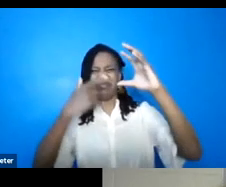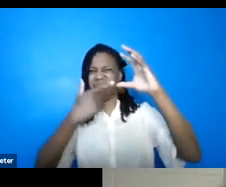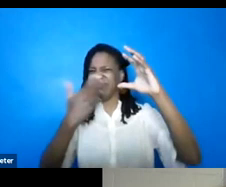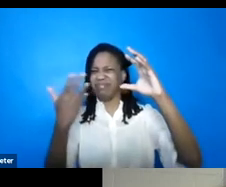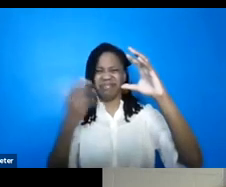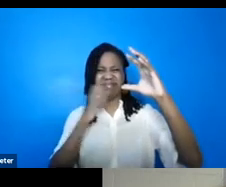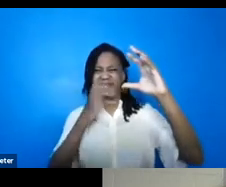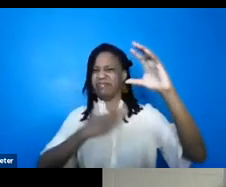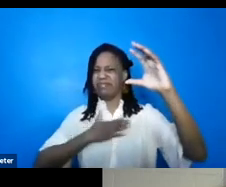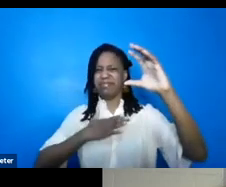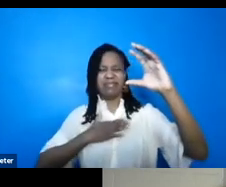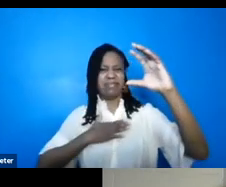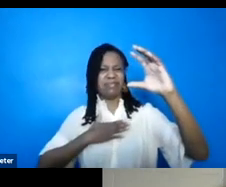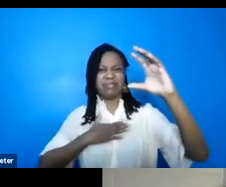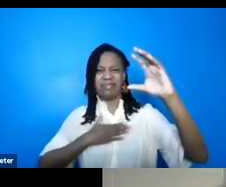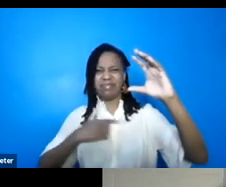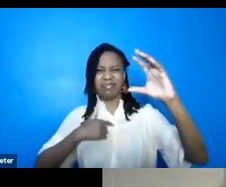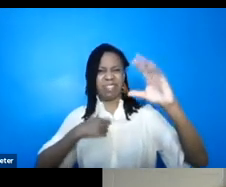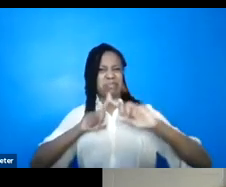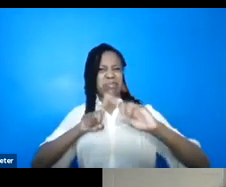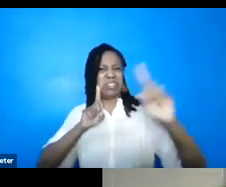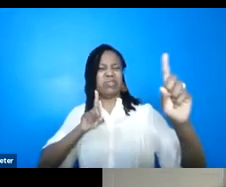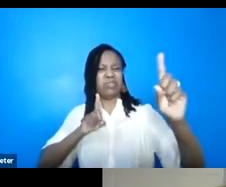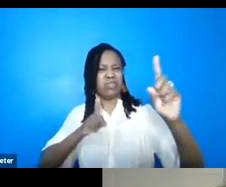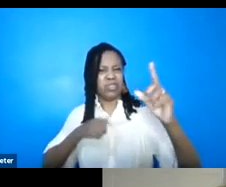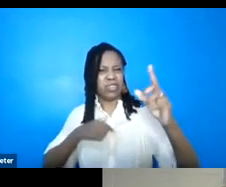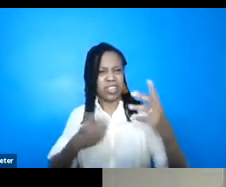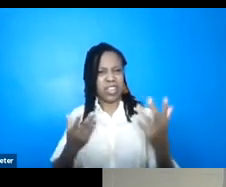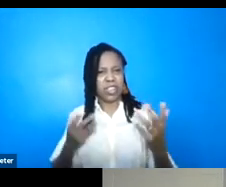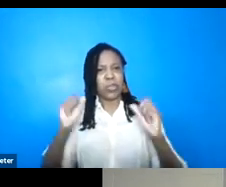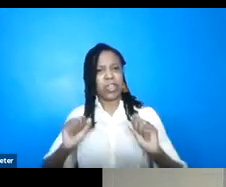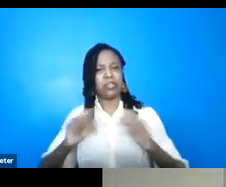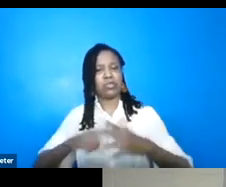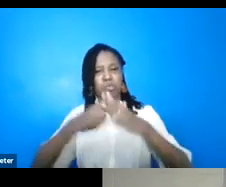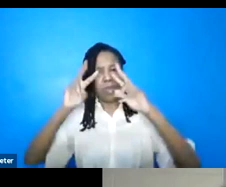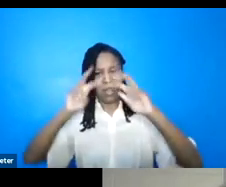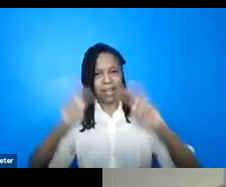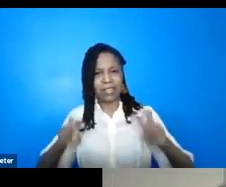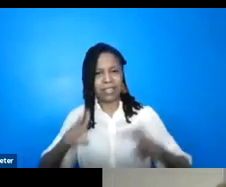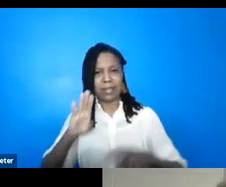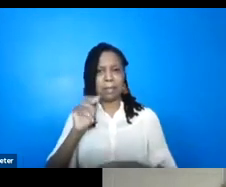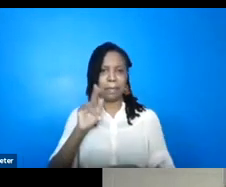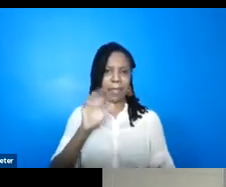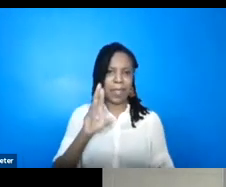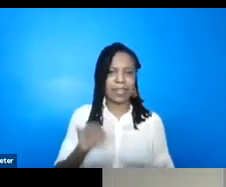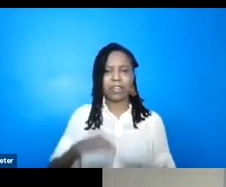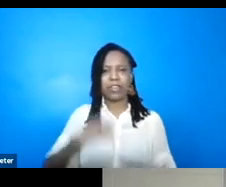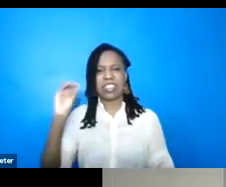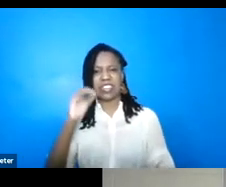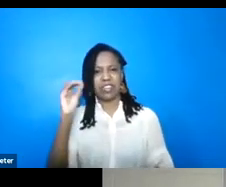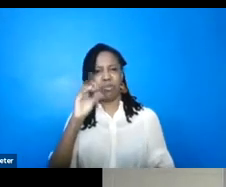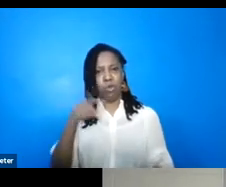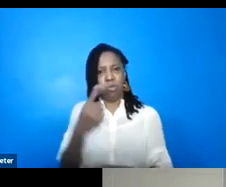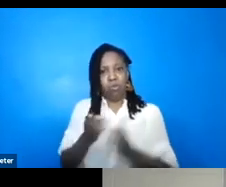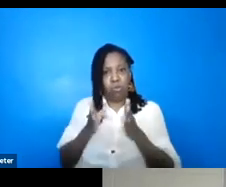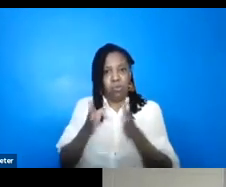this binary good bad zero sum way of thinking about people's identities in not just men versus